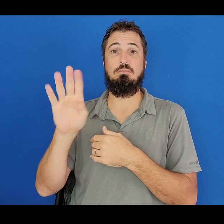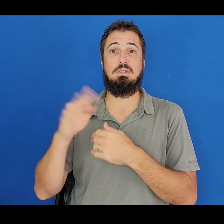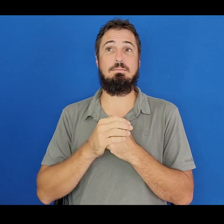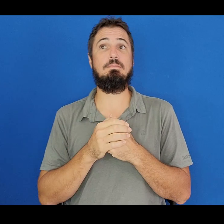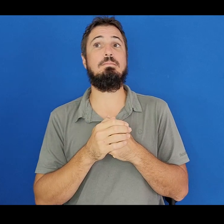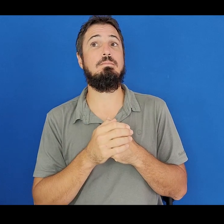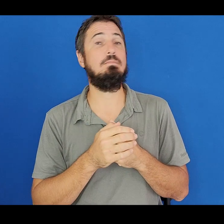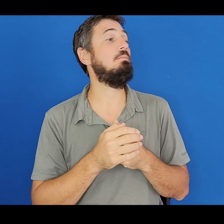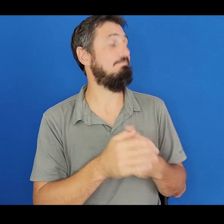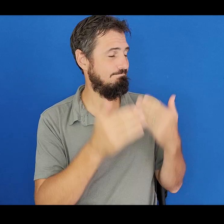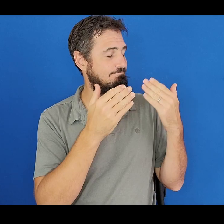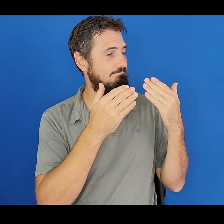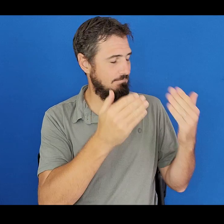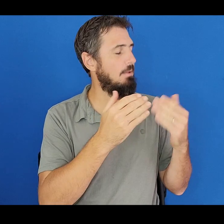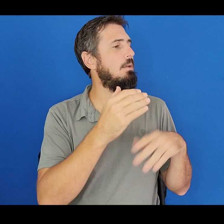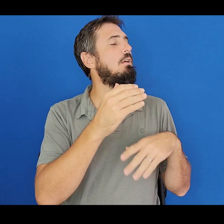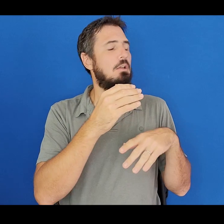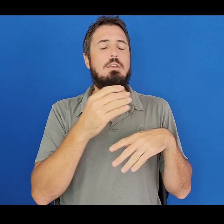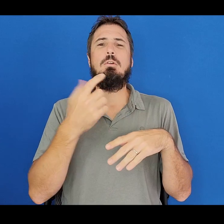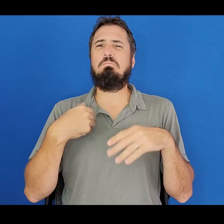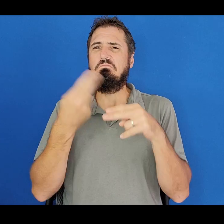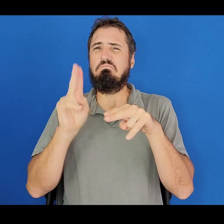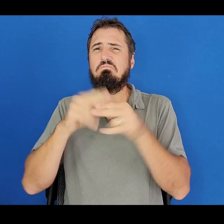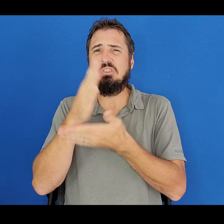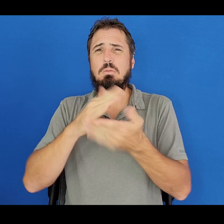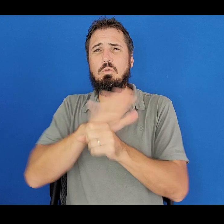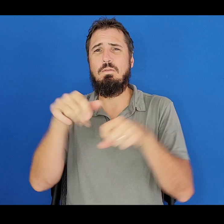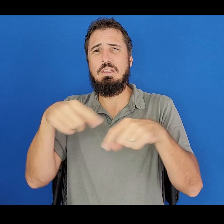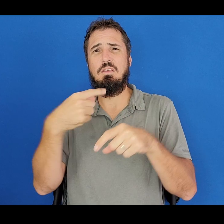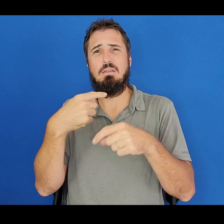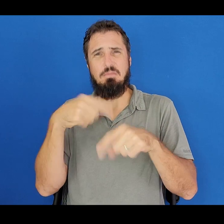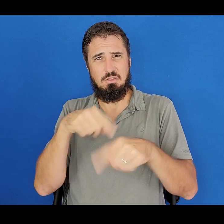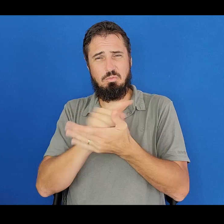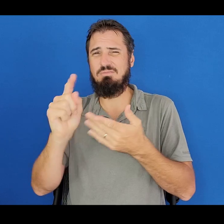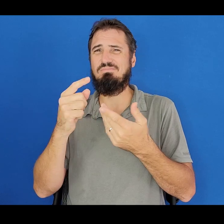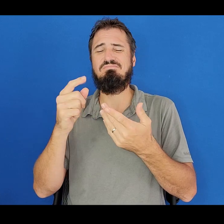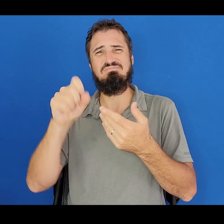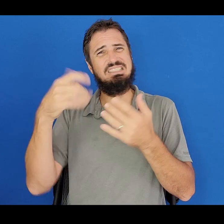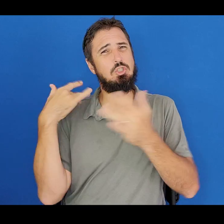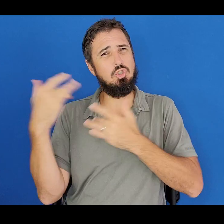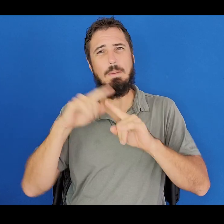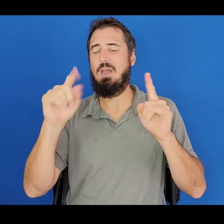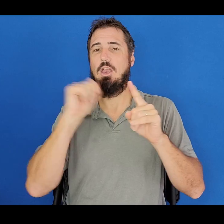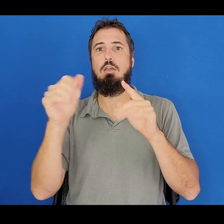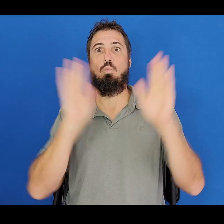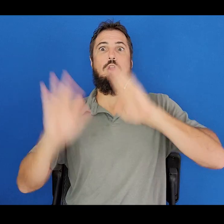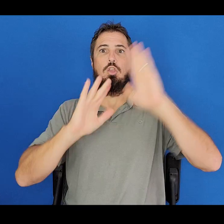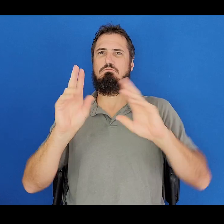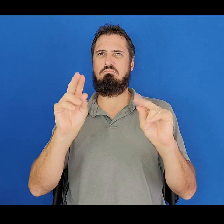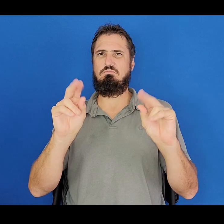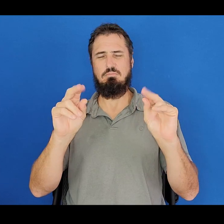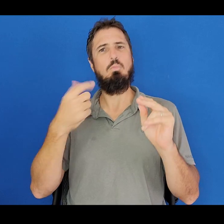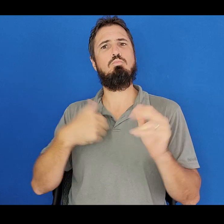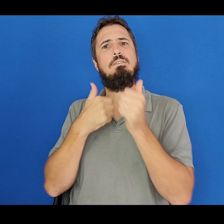Mayor. While this week's modest increase in cases is concerning, it's not a cause for alarm. Our case increase is following the